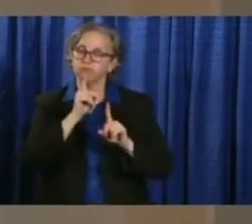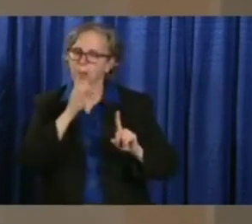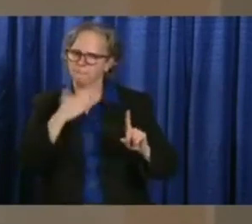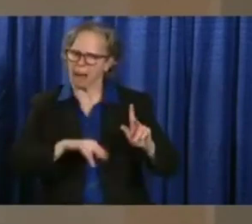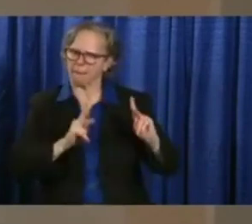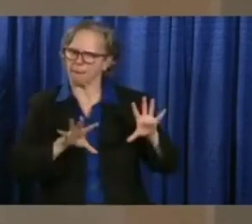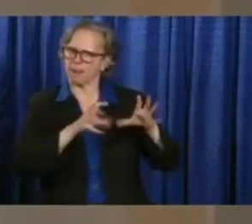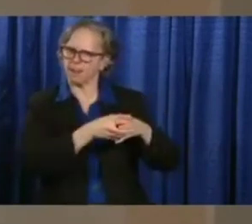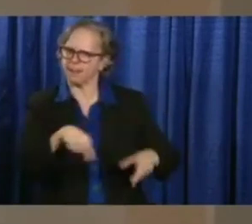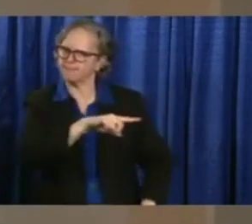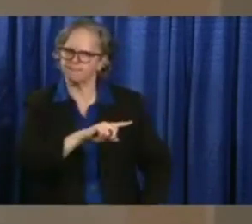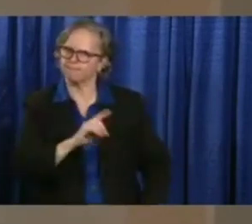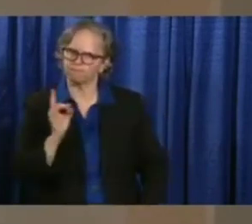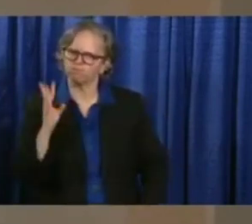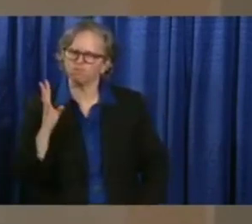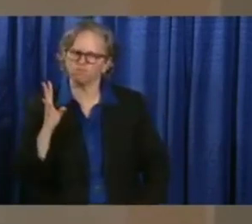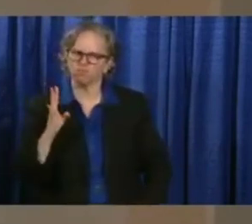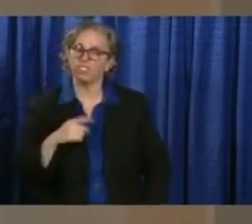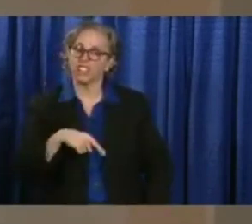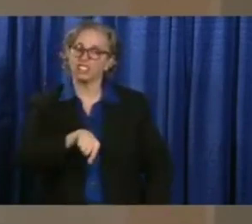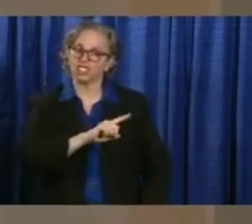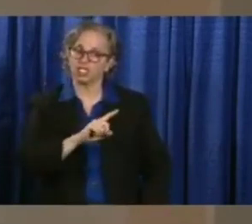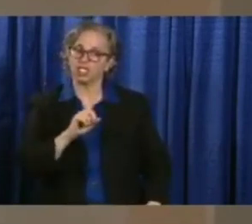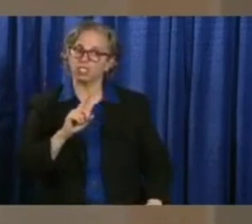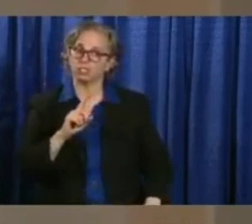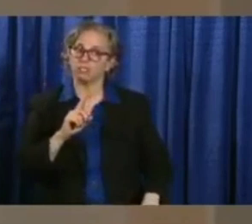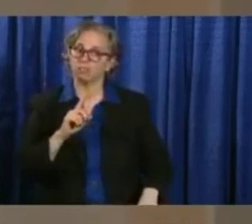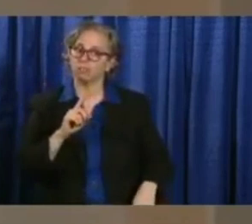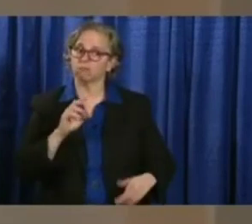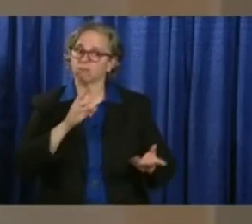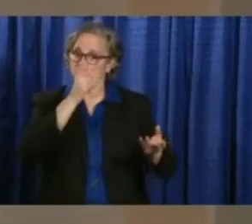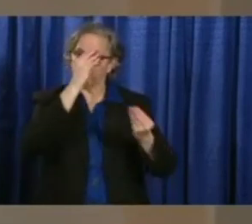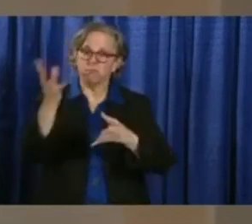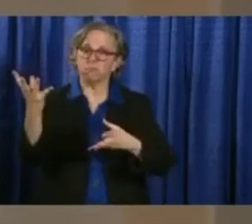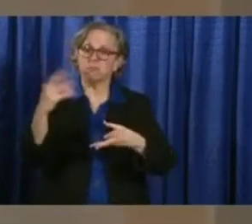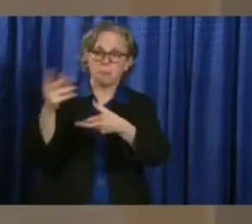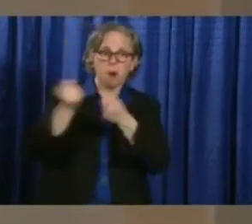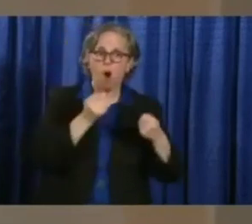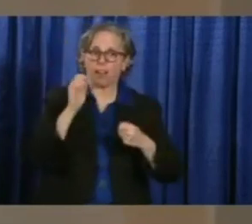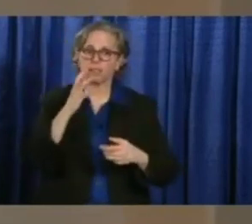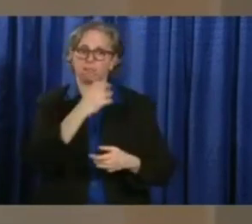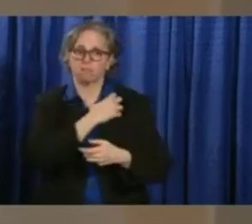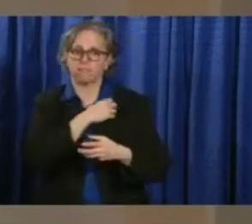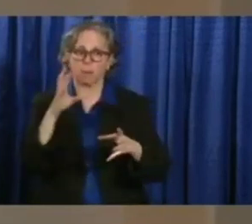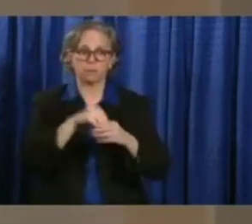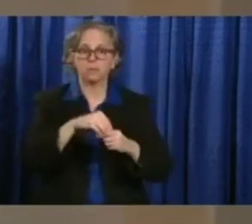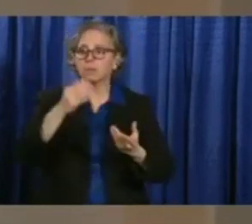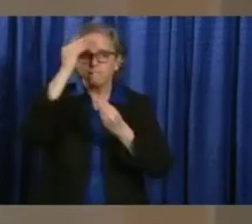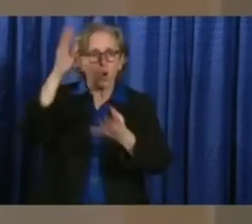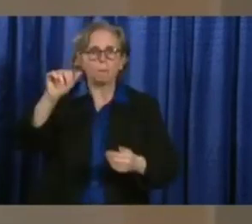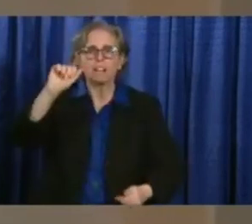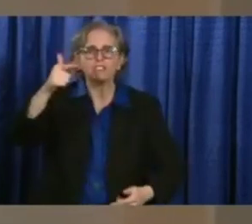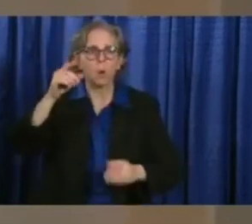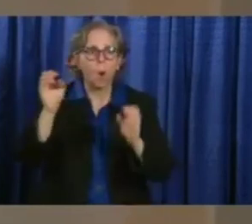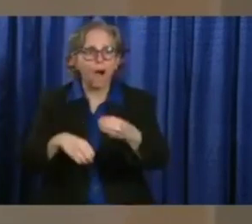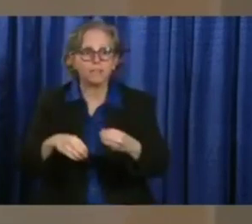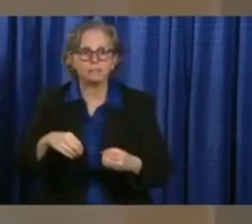they should be turned over to law enforcement. Let the Attorney General's office know. I know Dave Yost, who's our Attorney